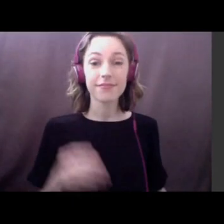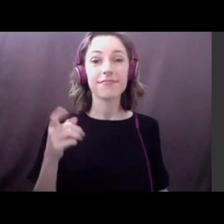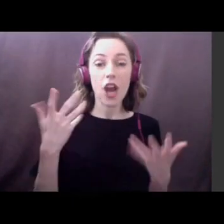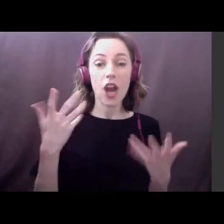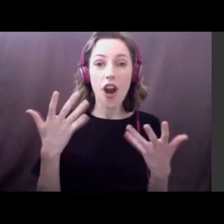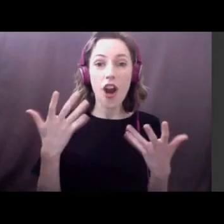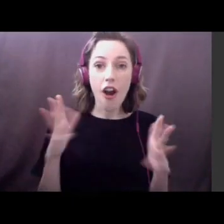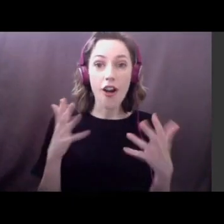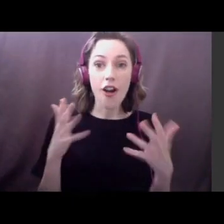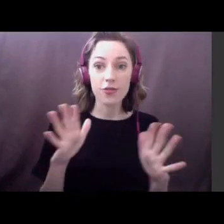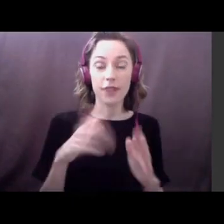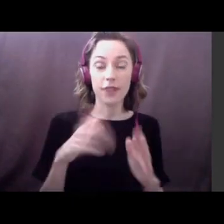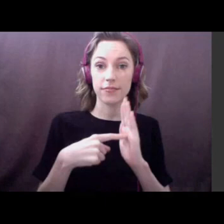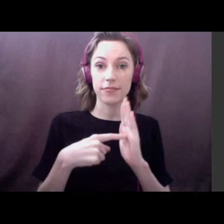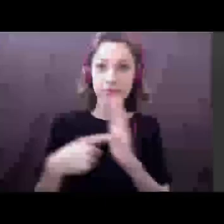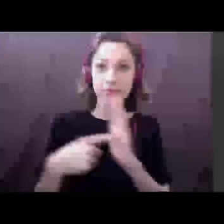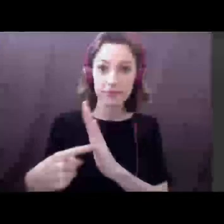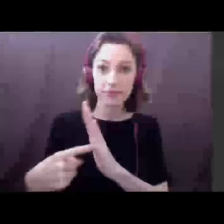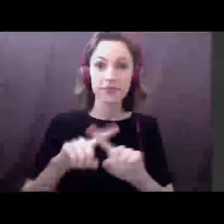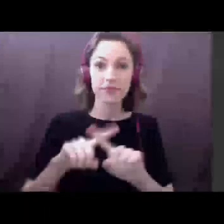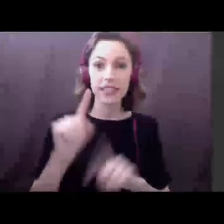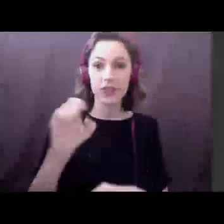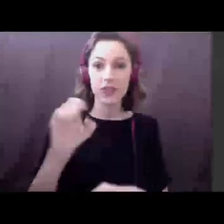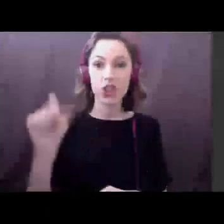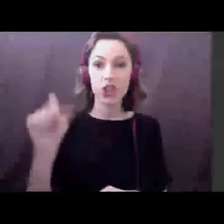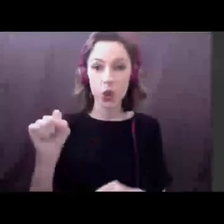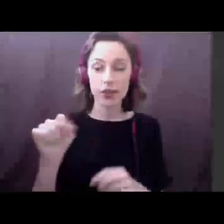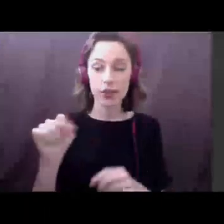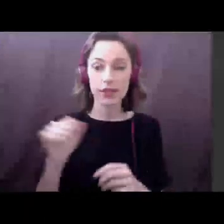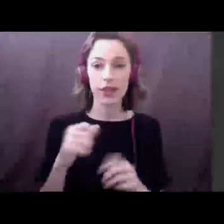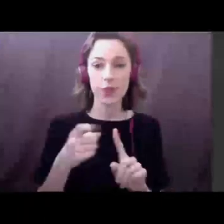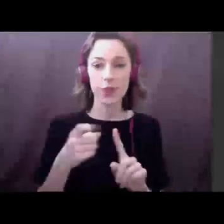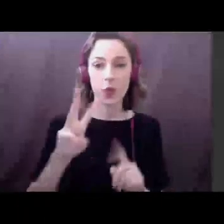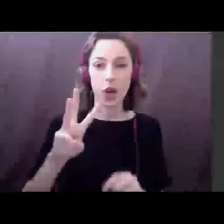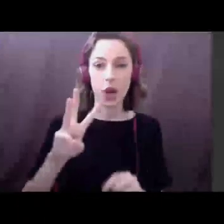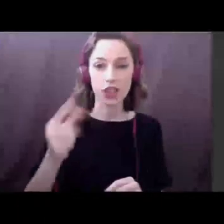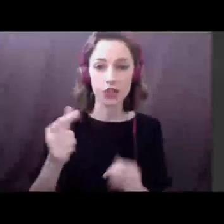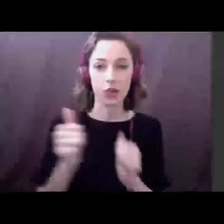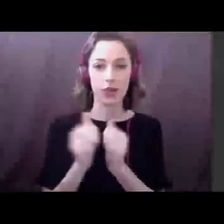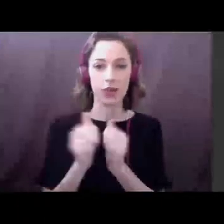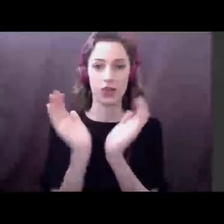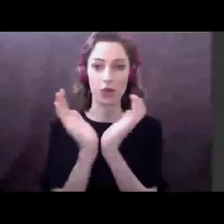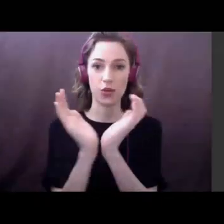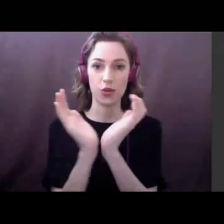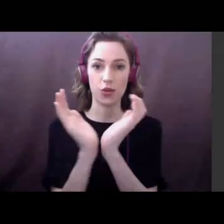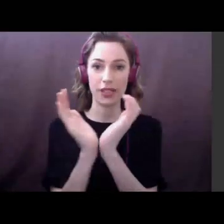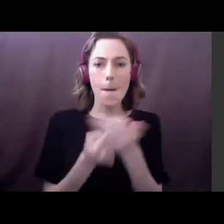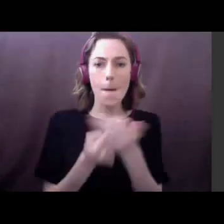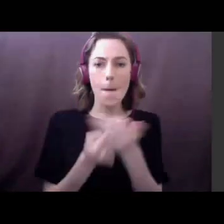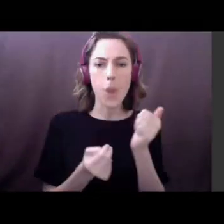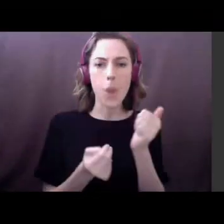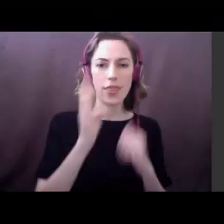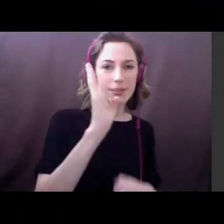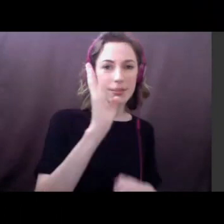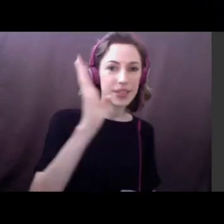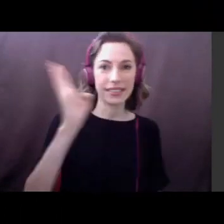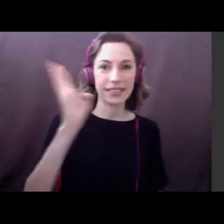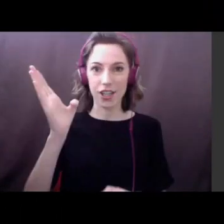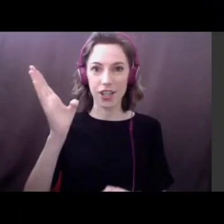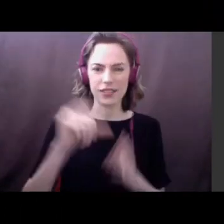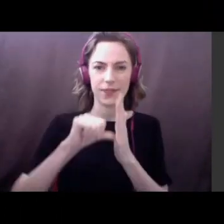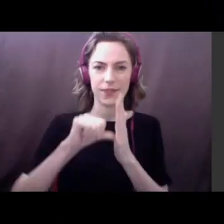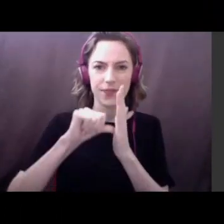with UNICEF, I think both of them highlighted the fact that these tools were developed for